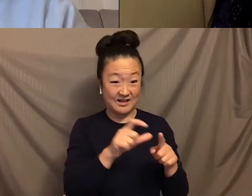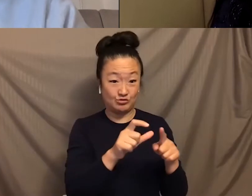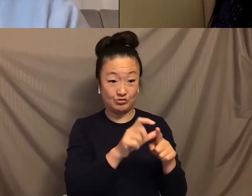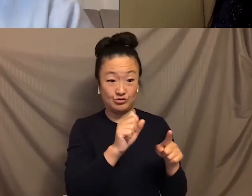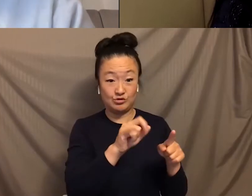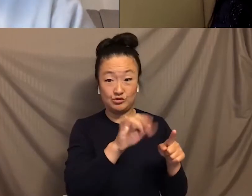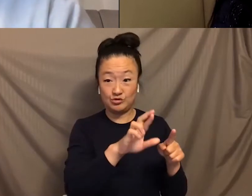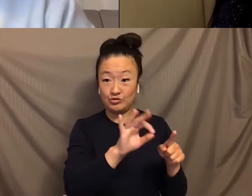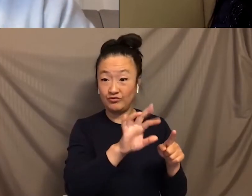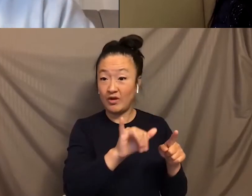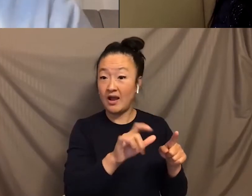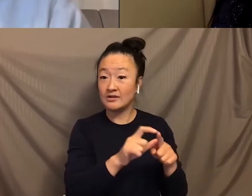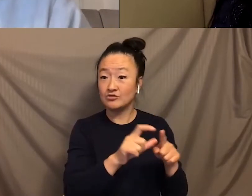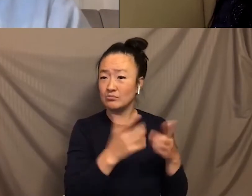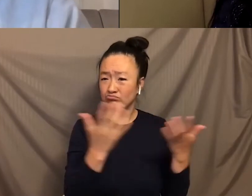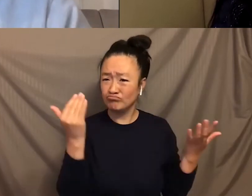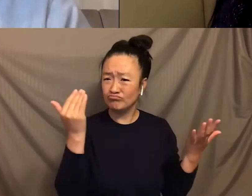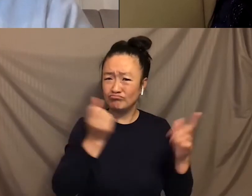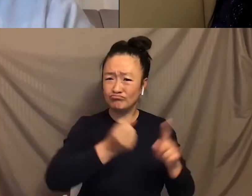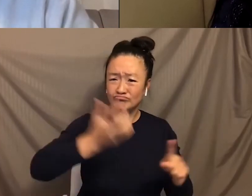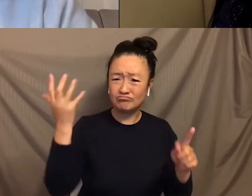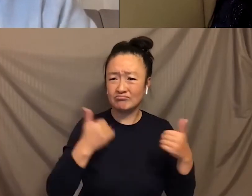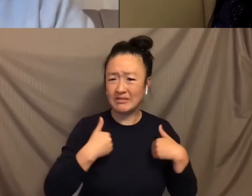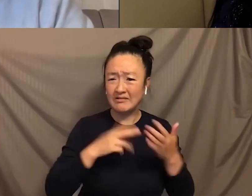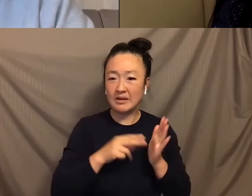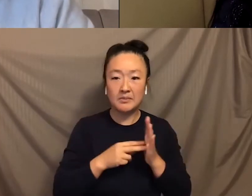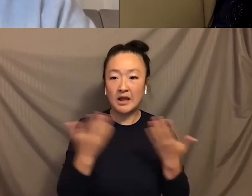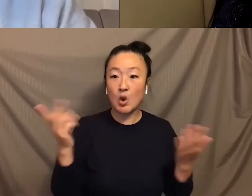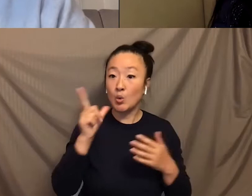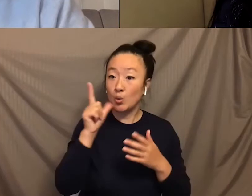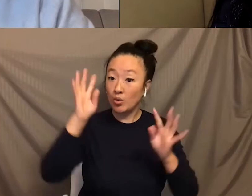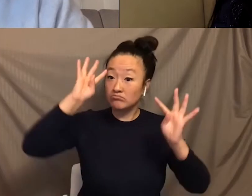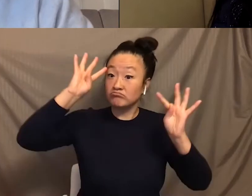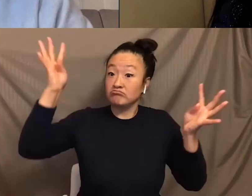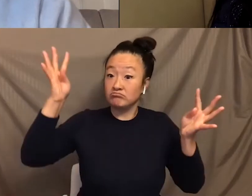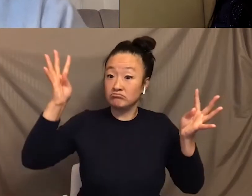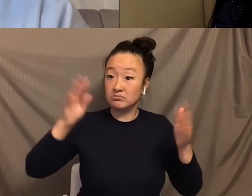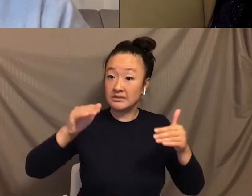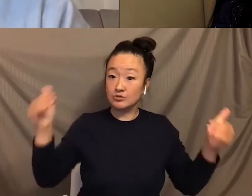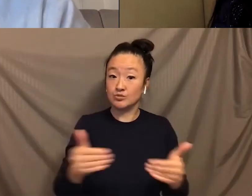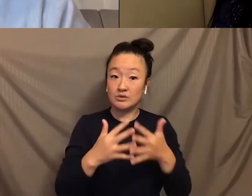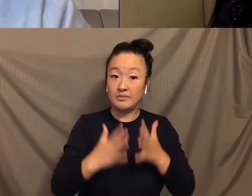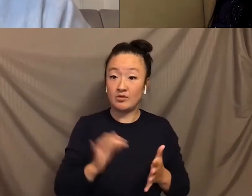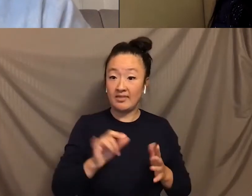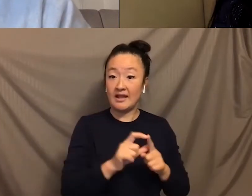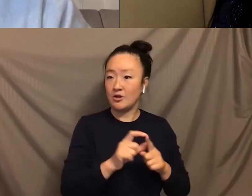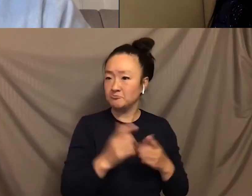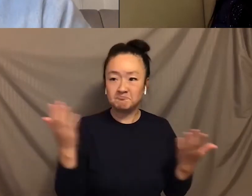own. Yet they don't know the woman who was responsible for introducing Americans to that term.